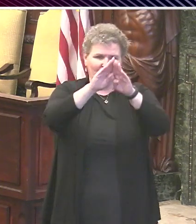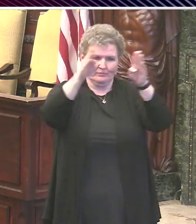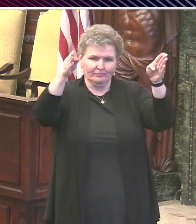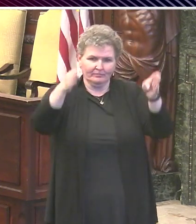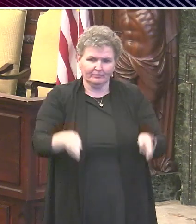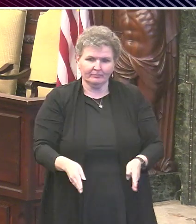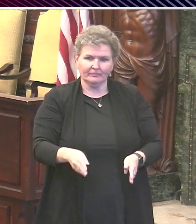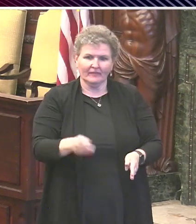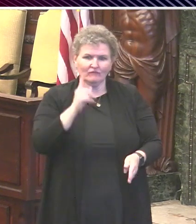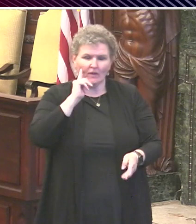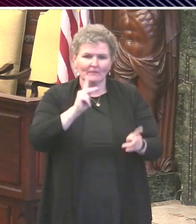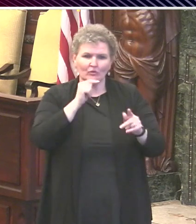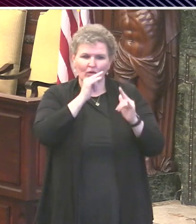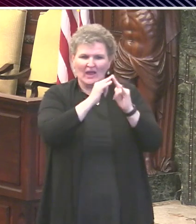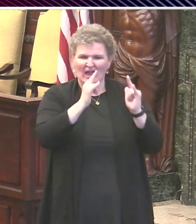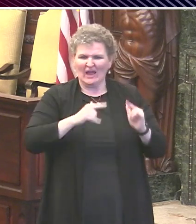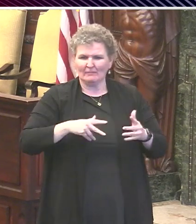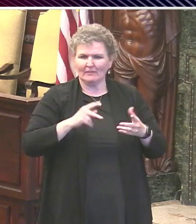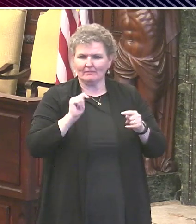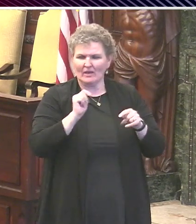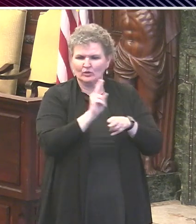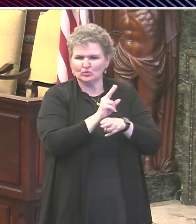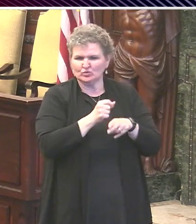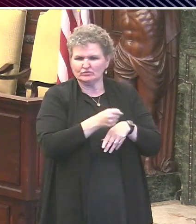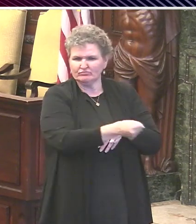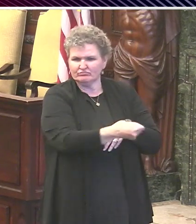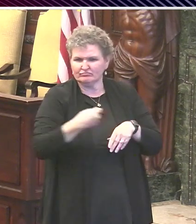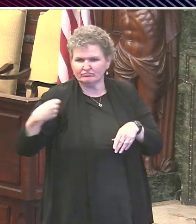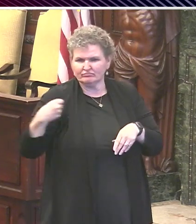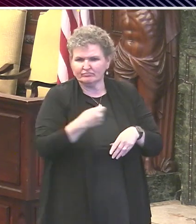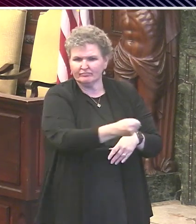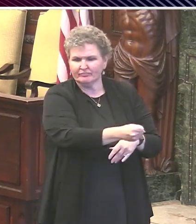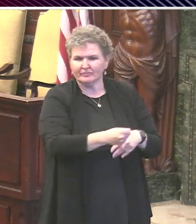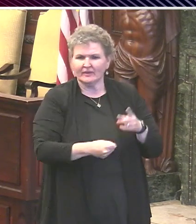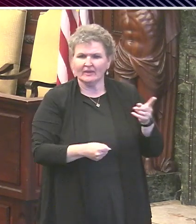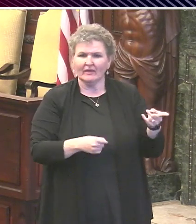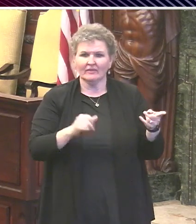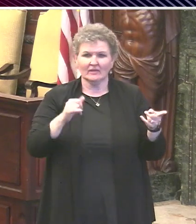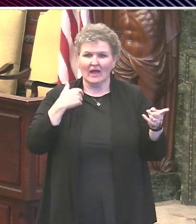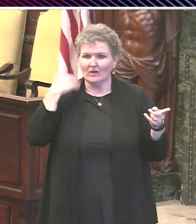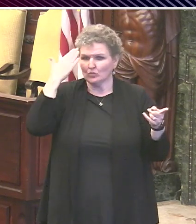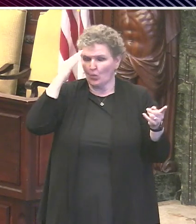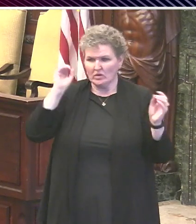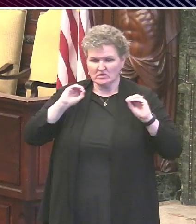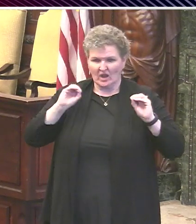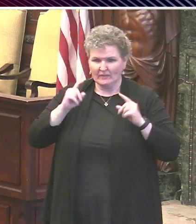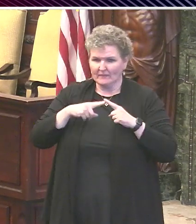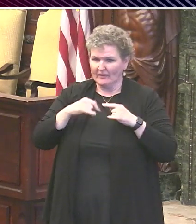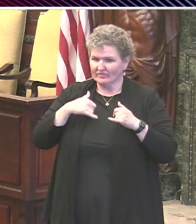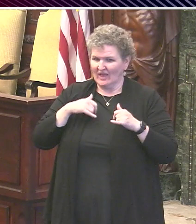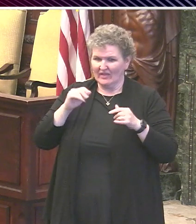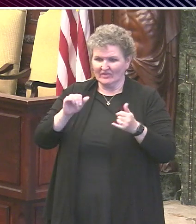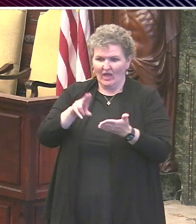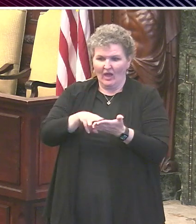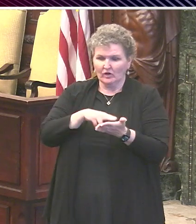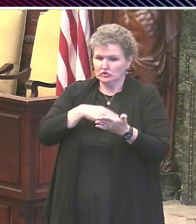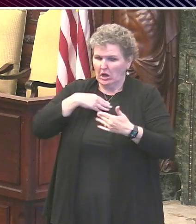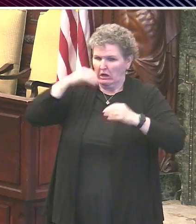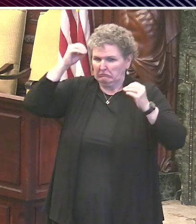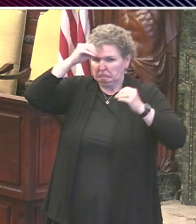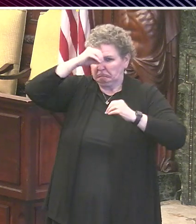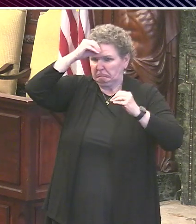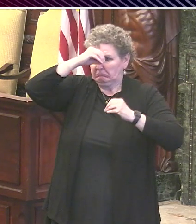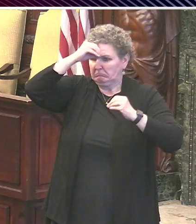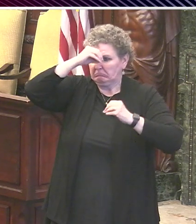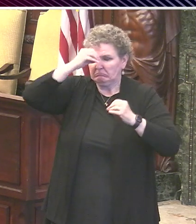I have no knowledge of the city making any pressure to cancel that contract at all. And in fact, I think we